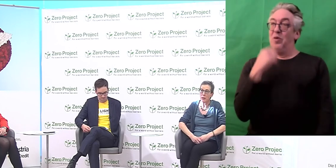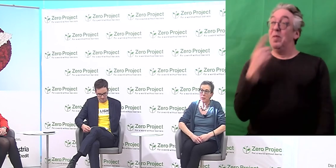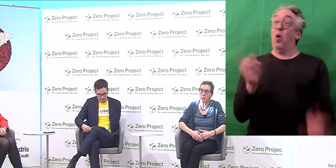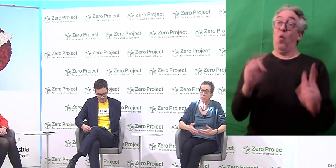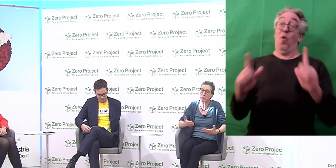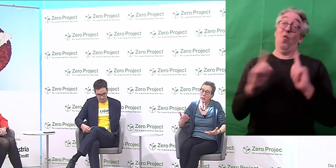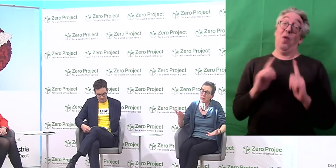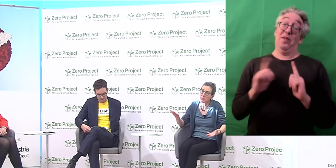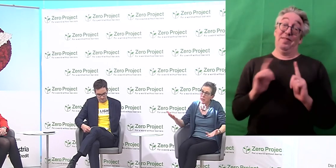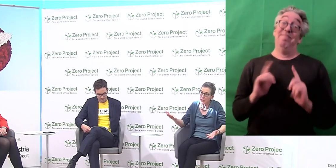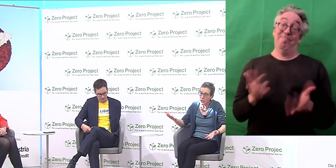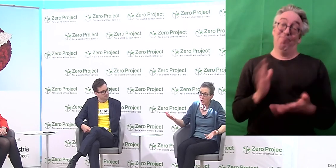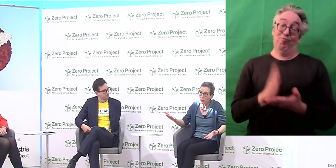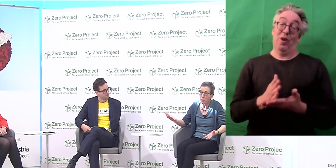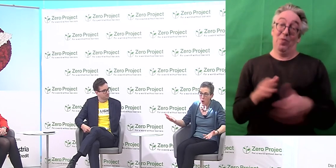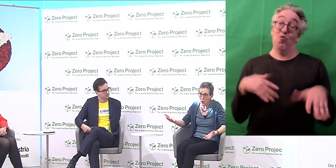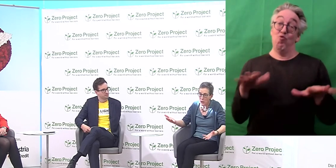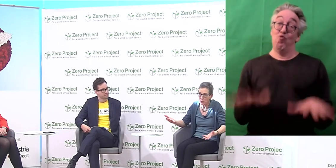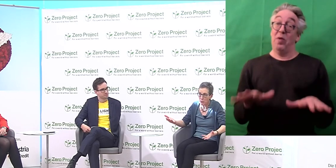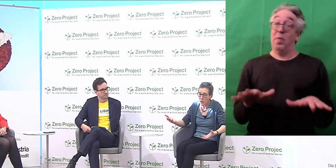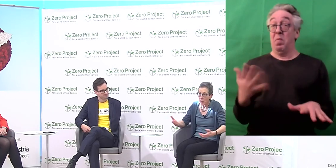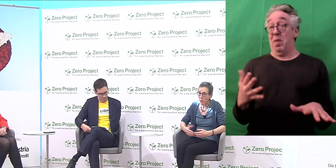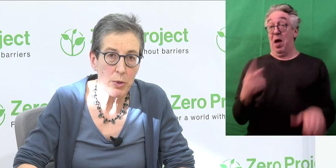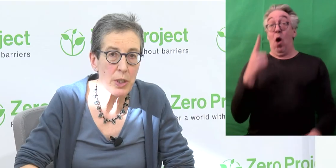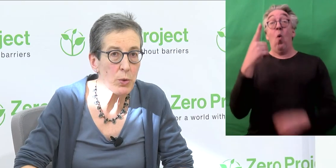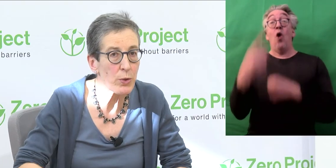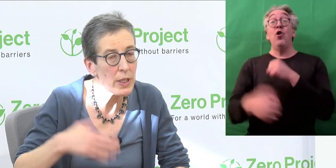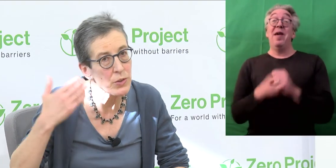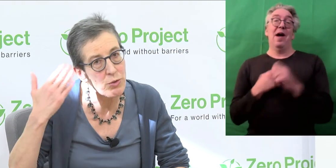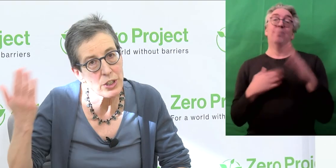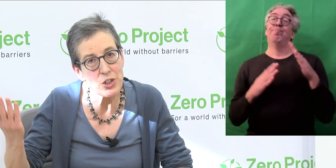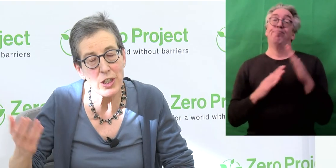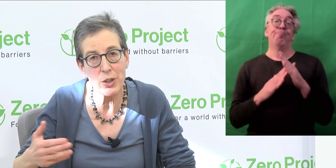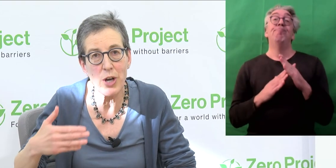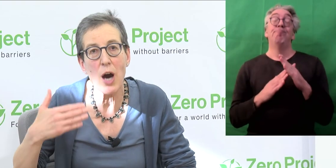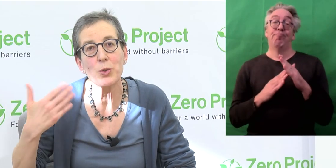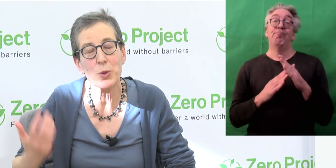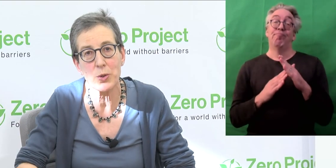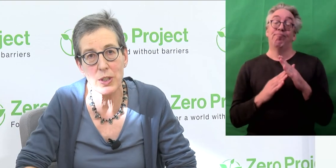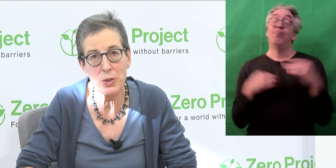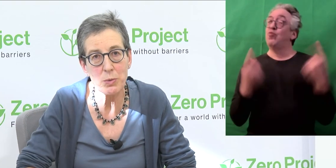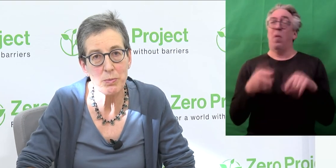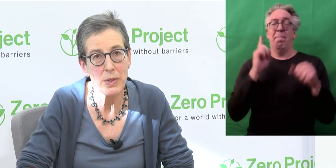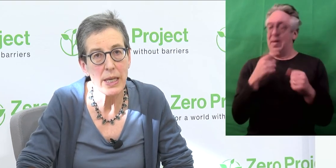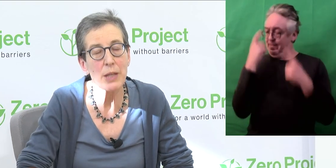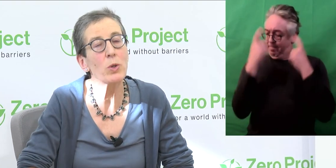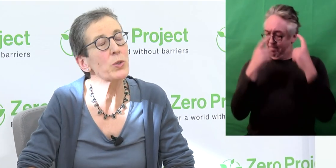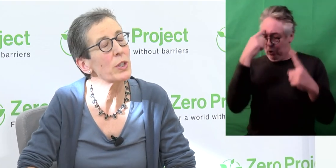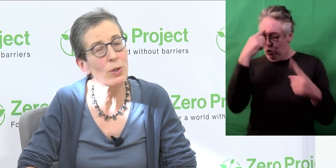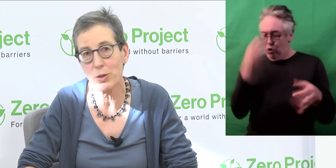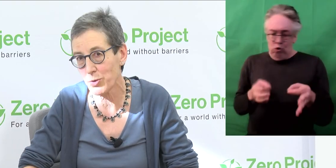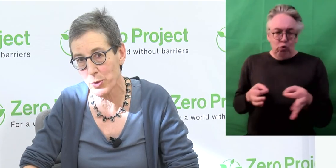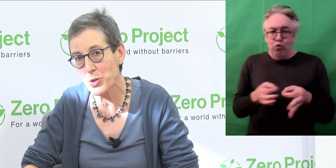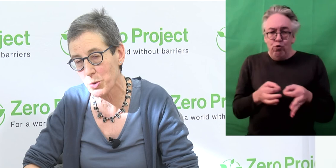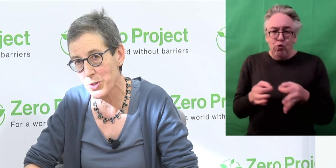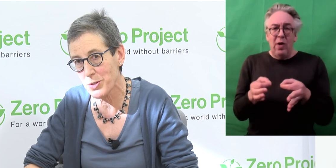take probably a year of a pause. We need to think strategically on how to continue. And we also need to